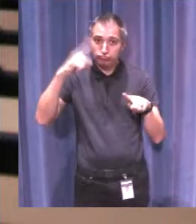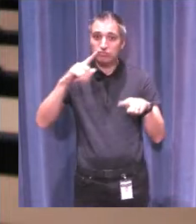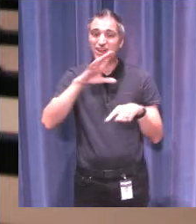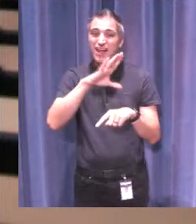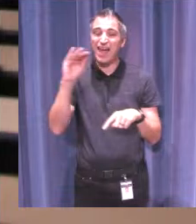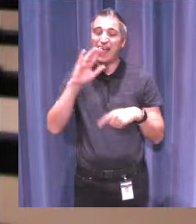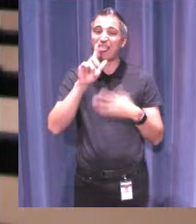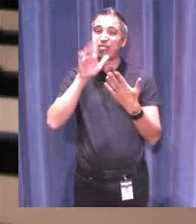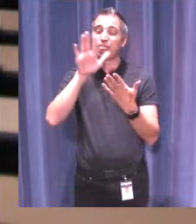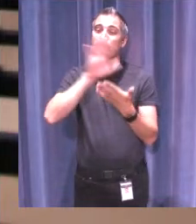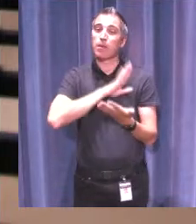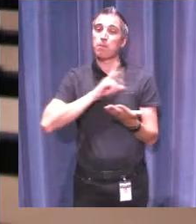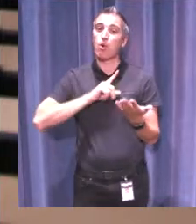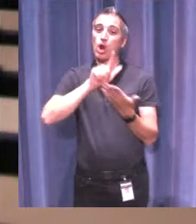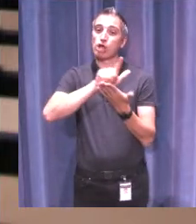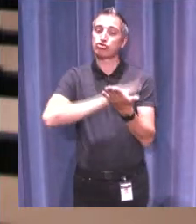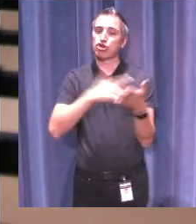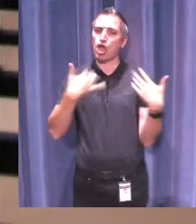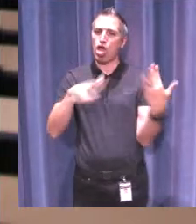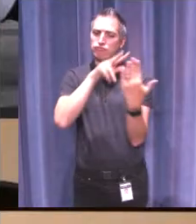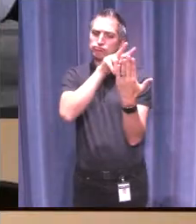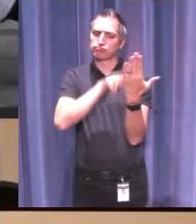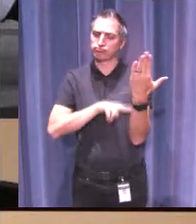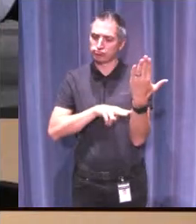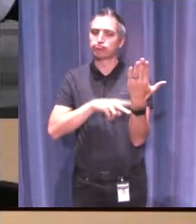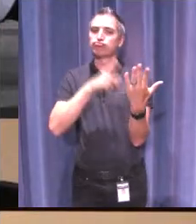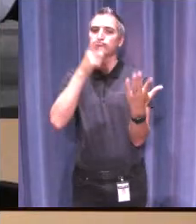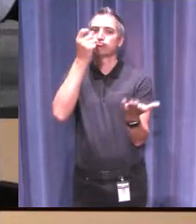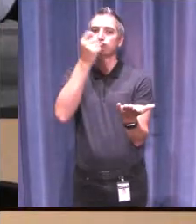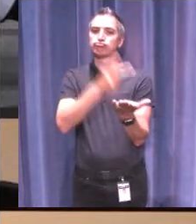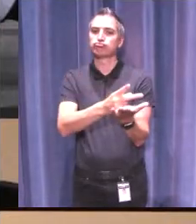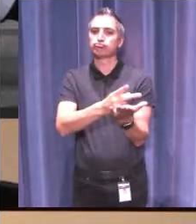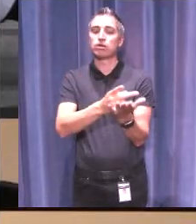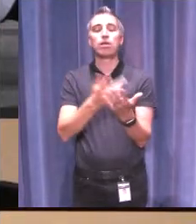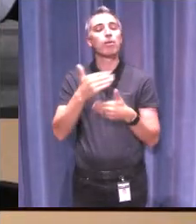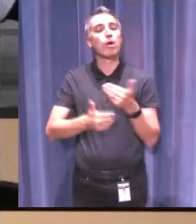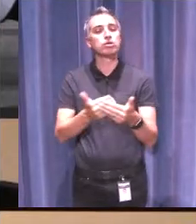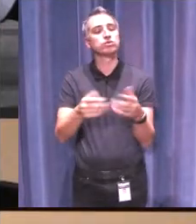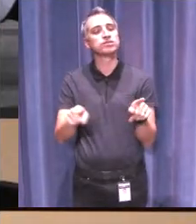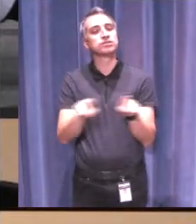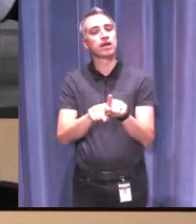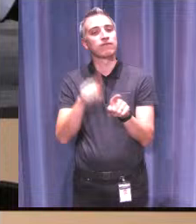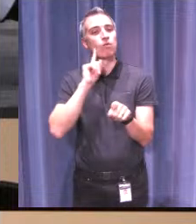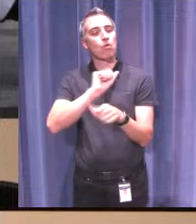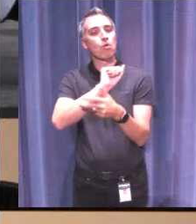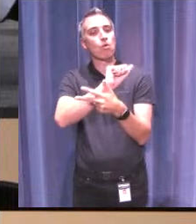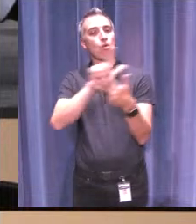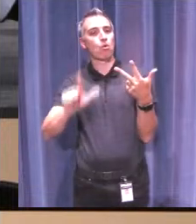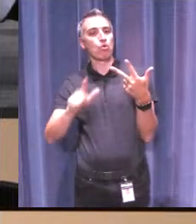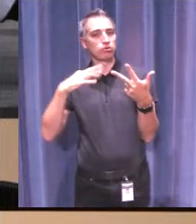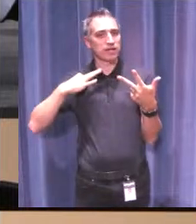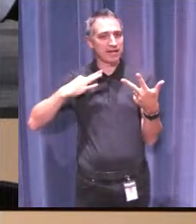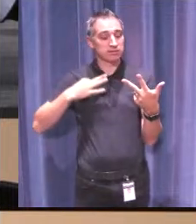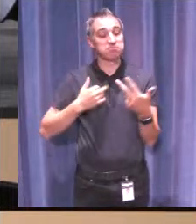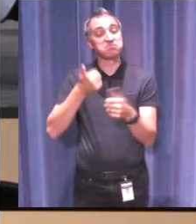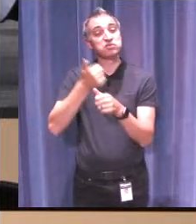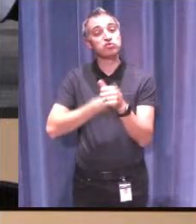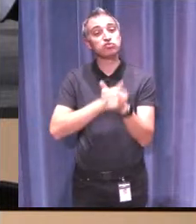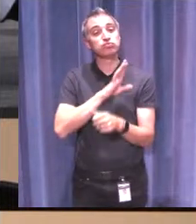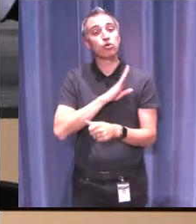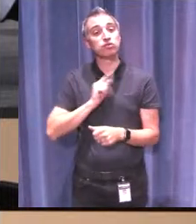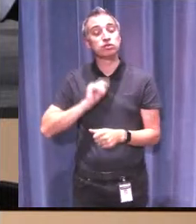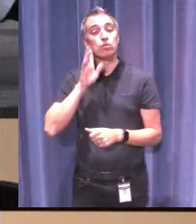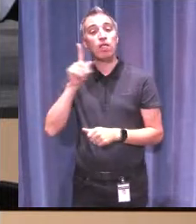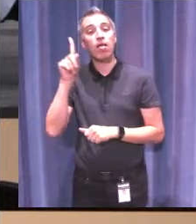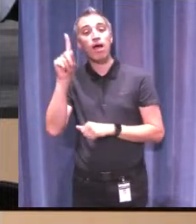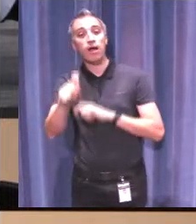attorney, so the process will be the same for all candidates. Each trustee will ask 2 questions, and you will have 5